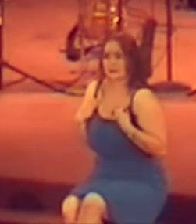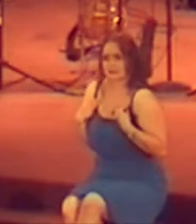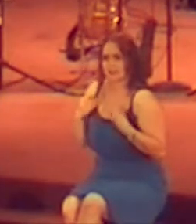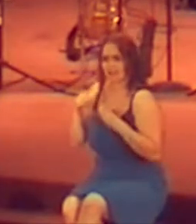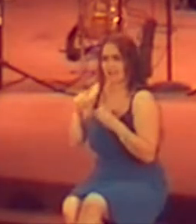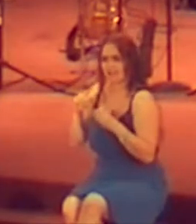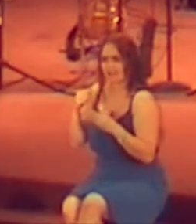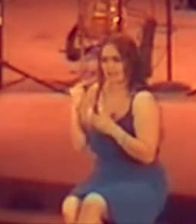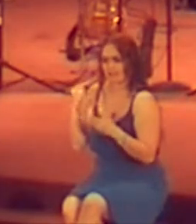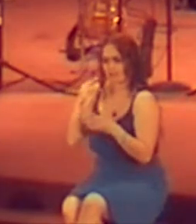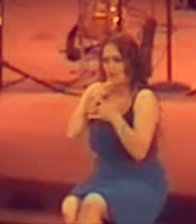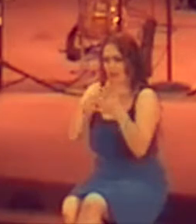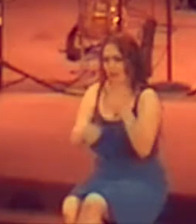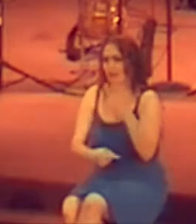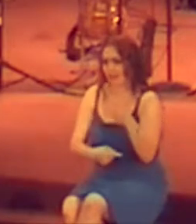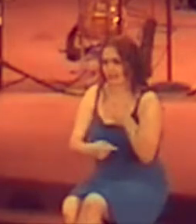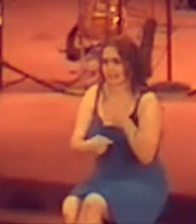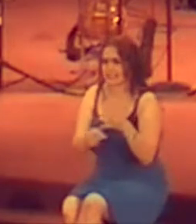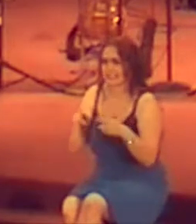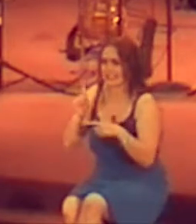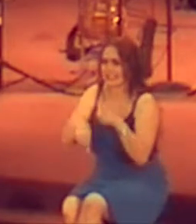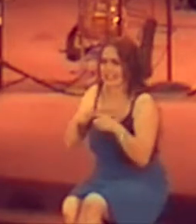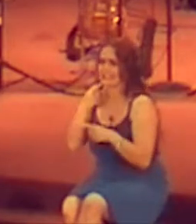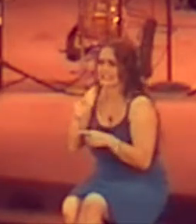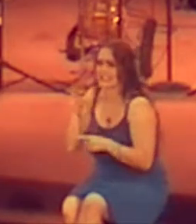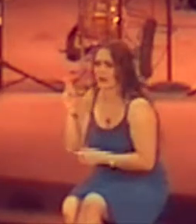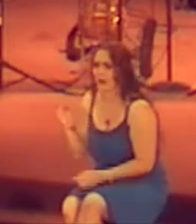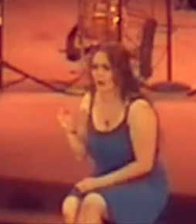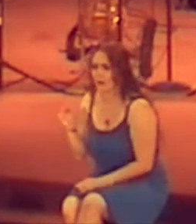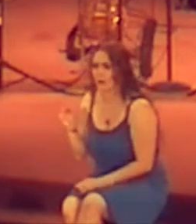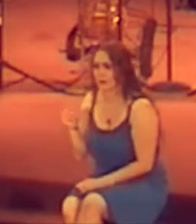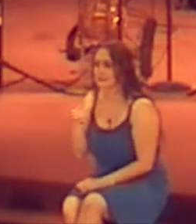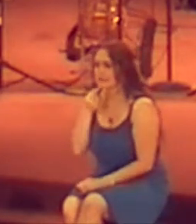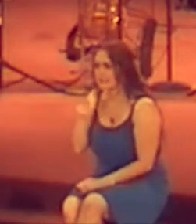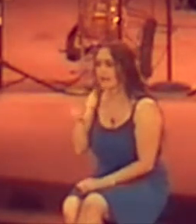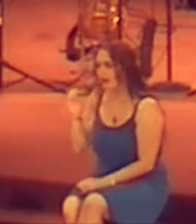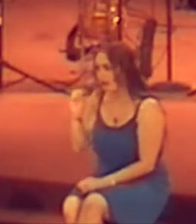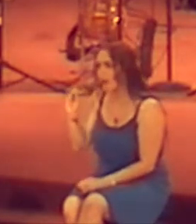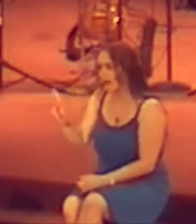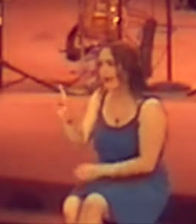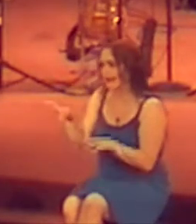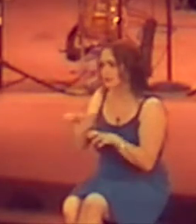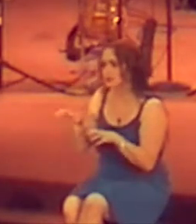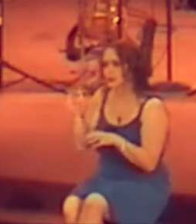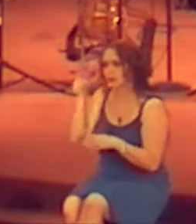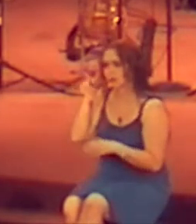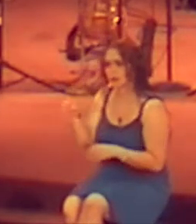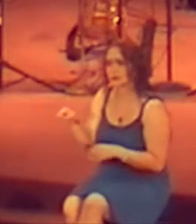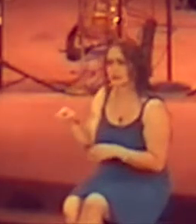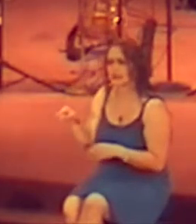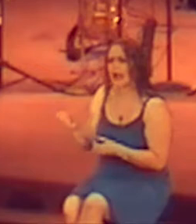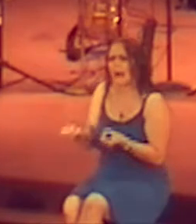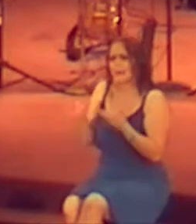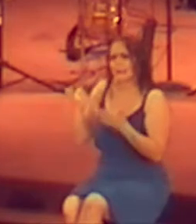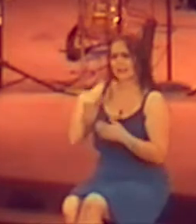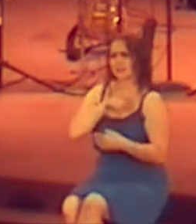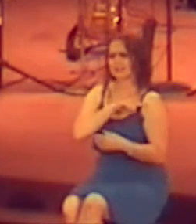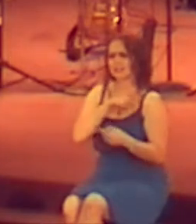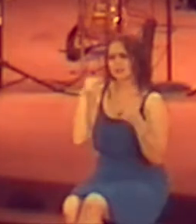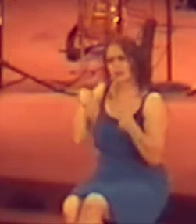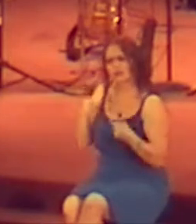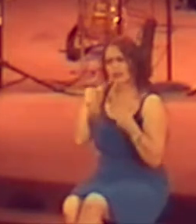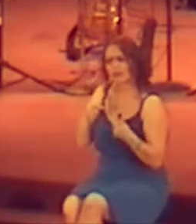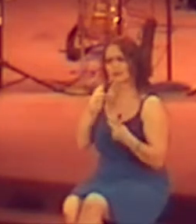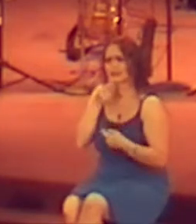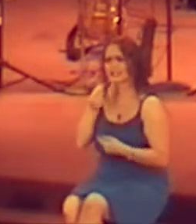I get myself into a lot of situations because I said I would just simply do it for them. How many of us do that? How many of us also struggle with saying